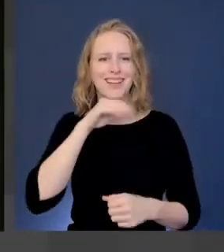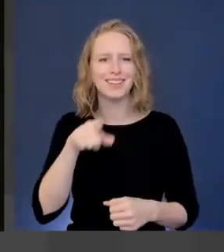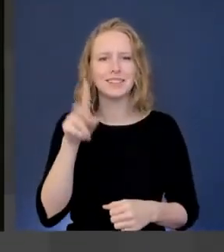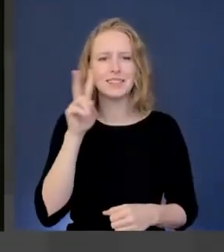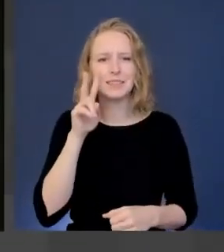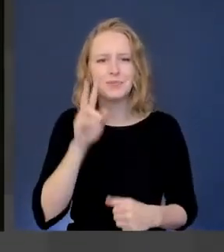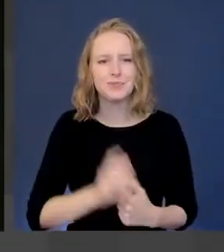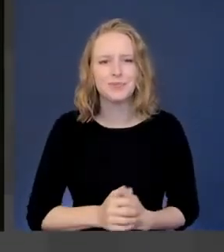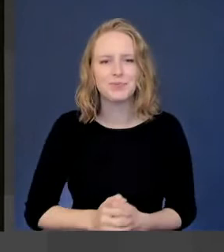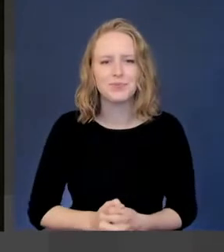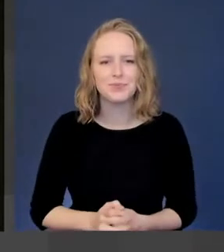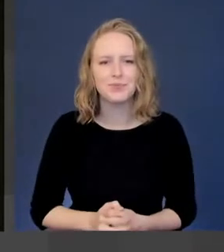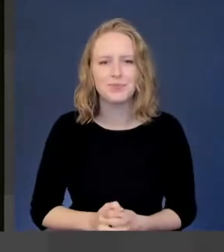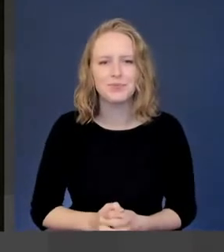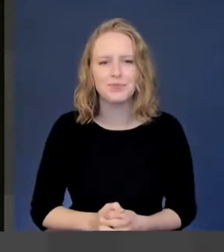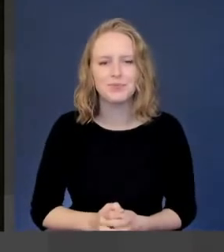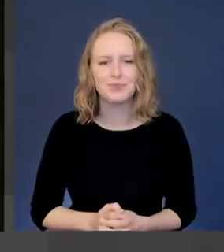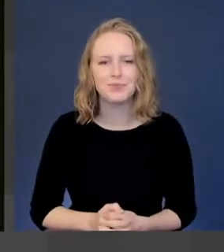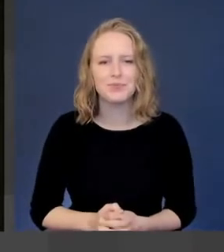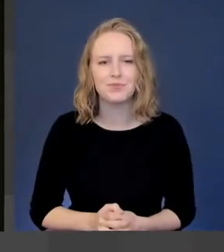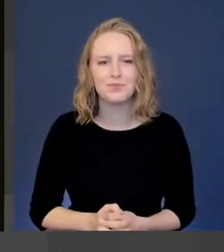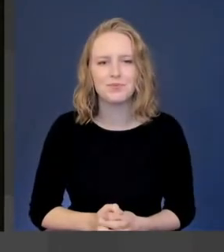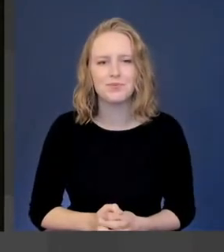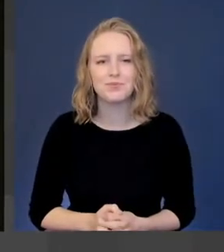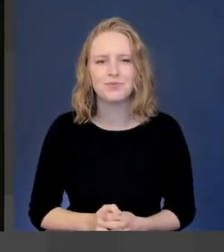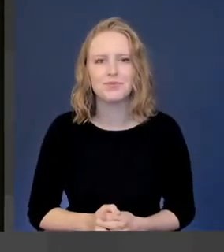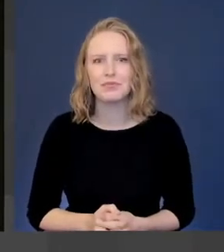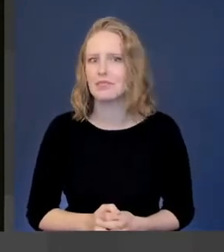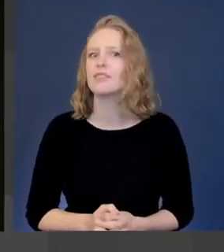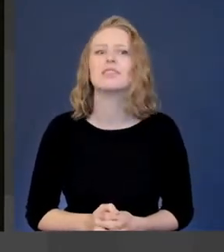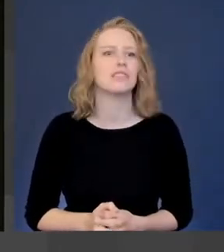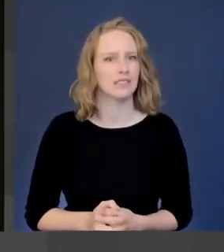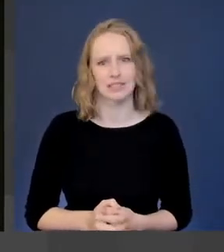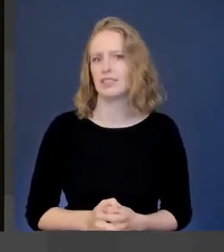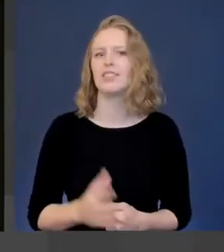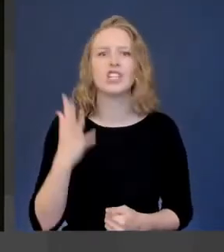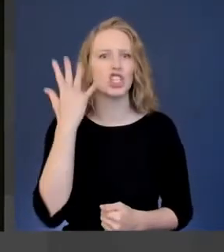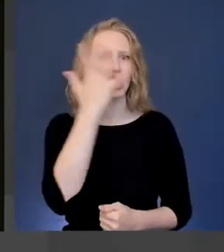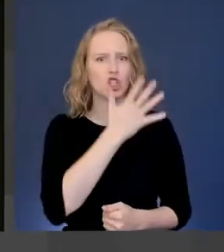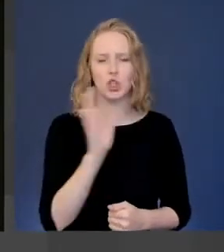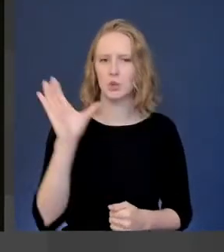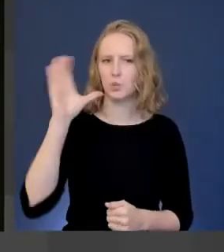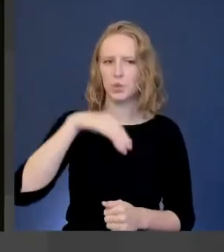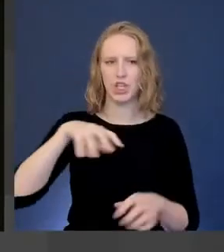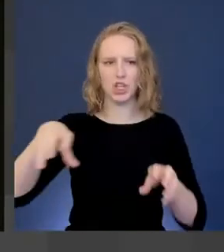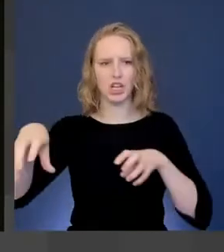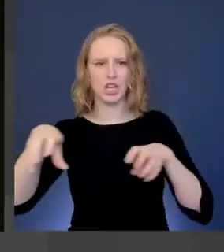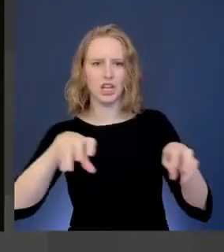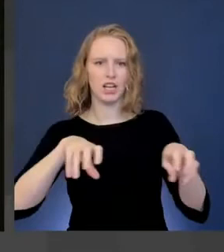Okay. All right. This looks very weird, but trust me, this is way easier than y'all think.